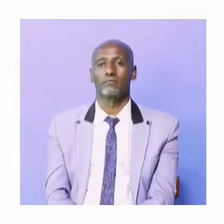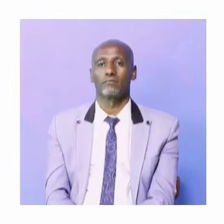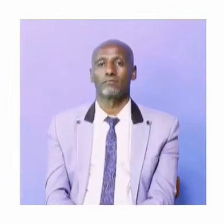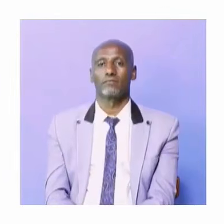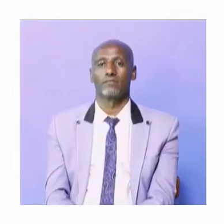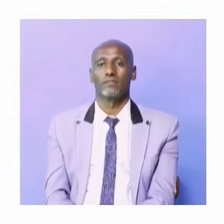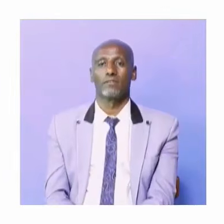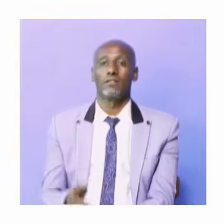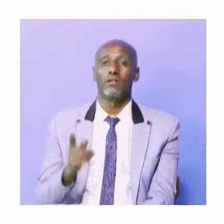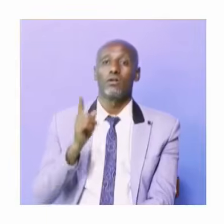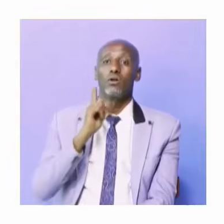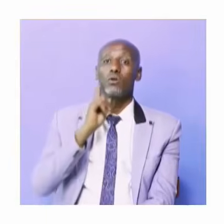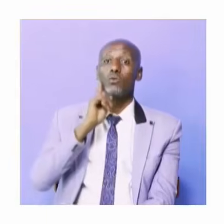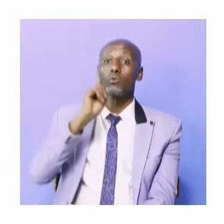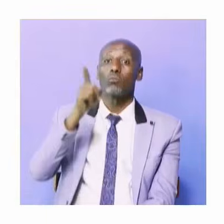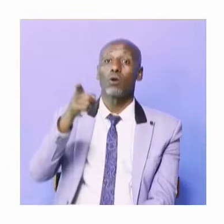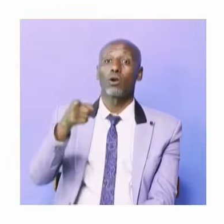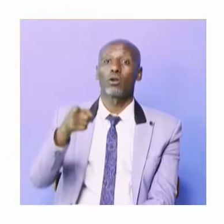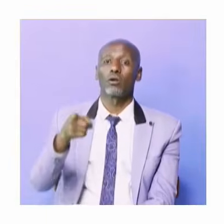tomorrow,